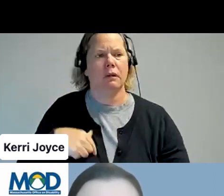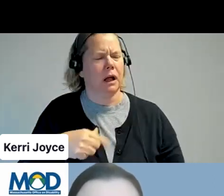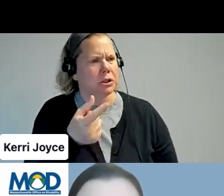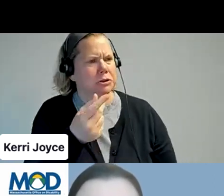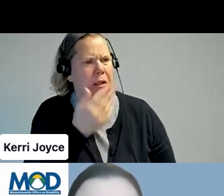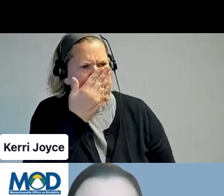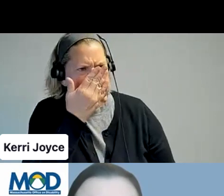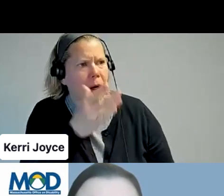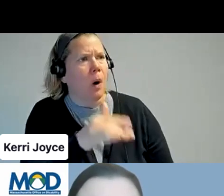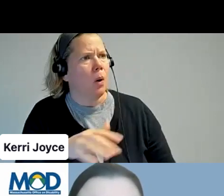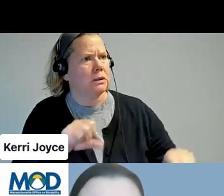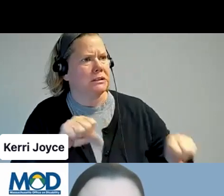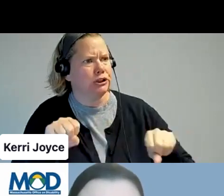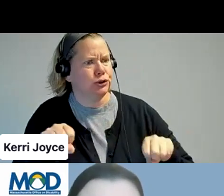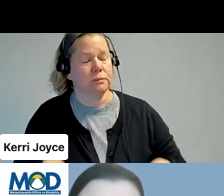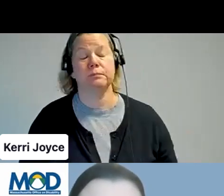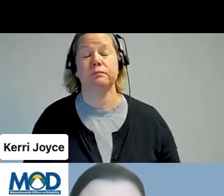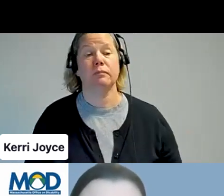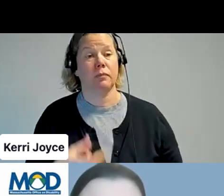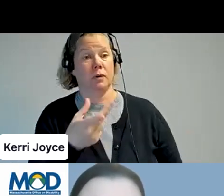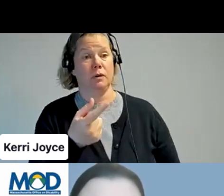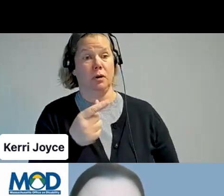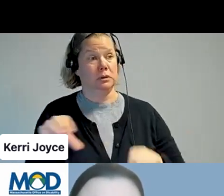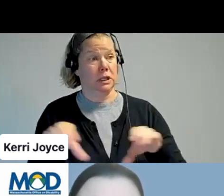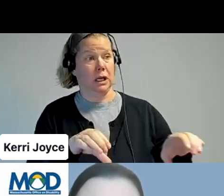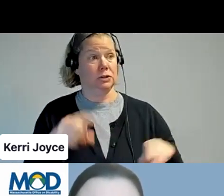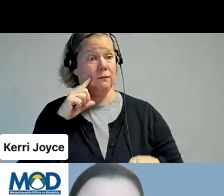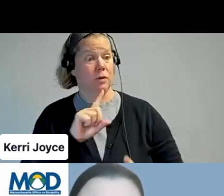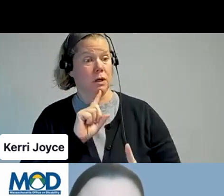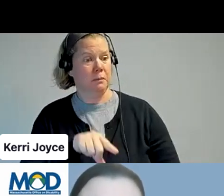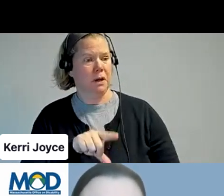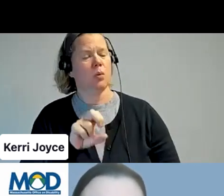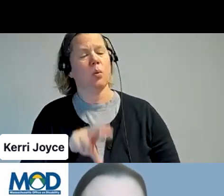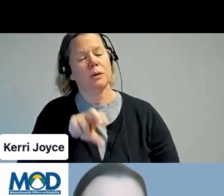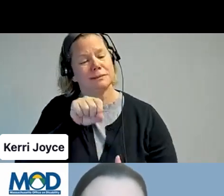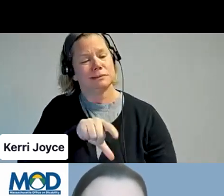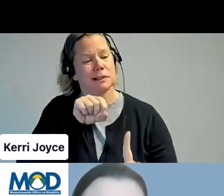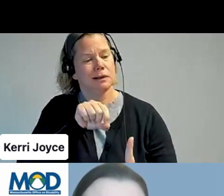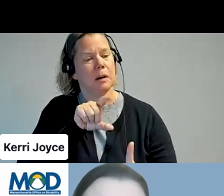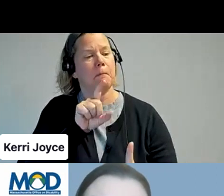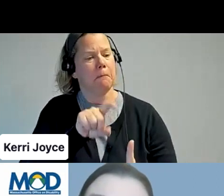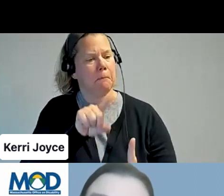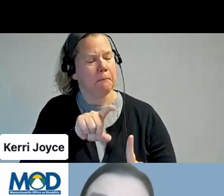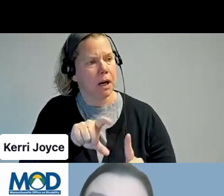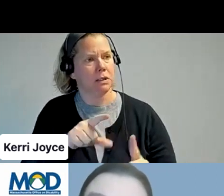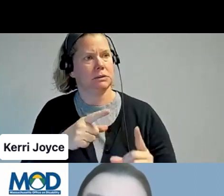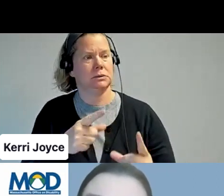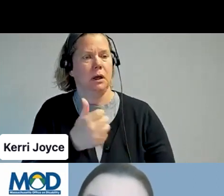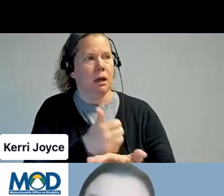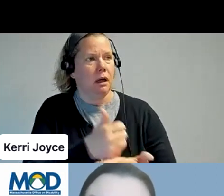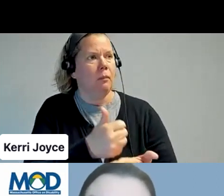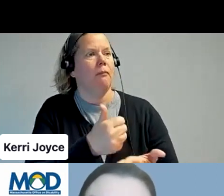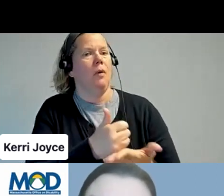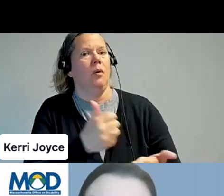of a seizure. The actions that the dog takes in response to the command or sense signal must directly mitigate a symptom or limitation